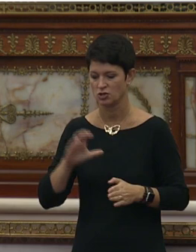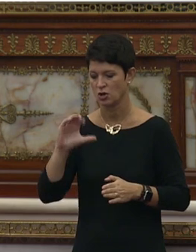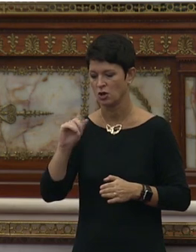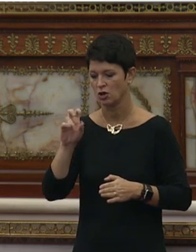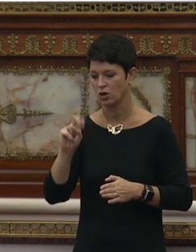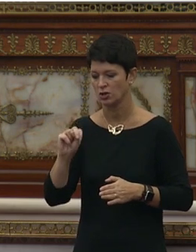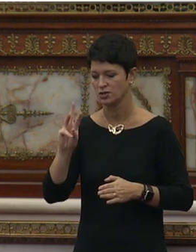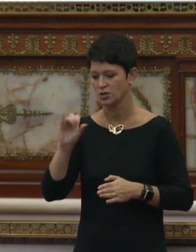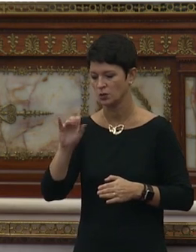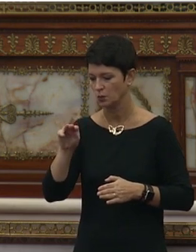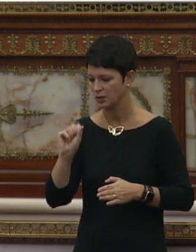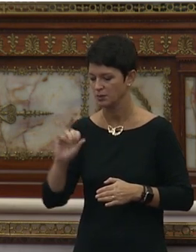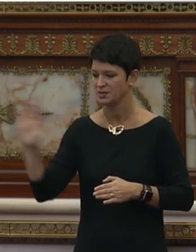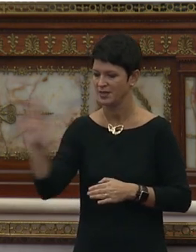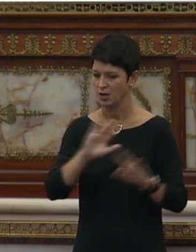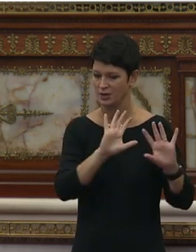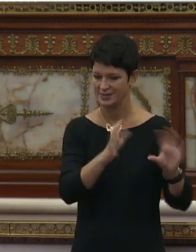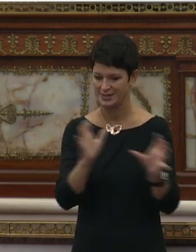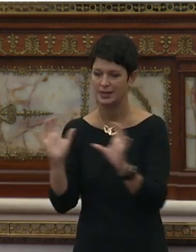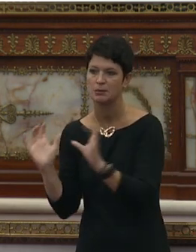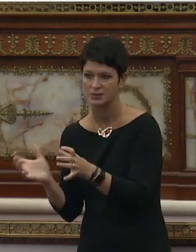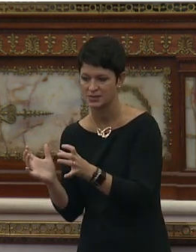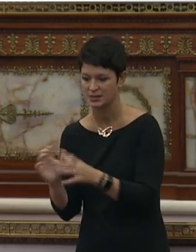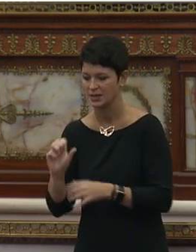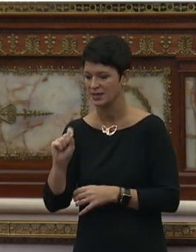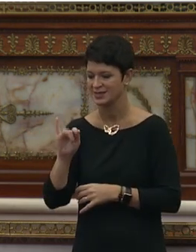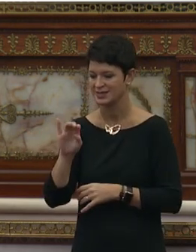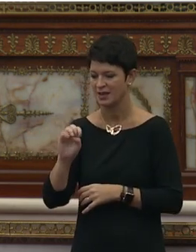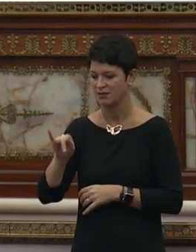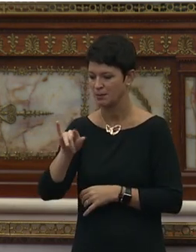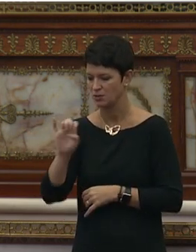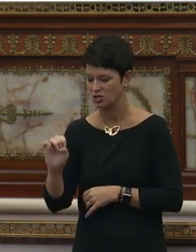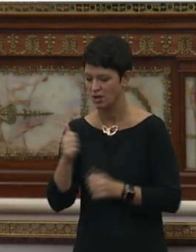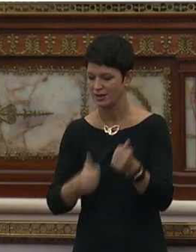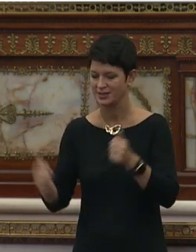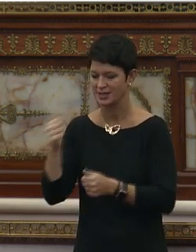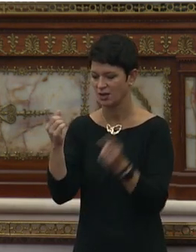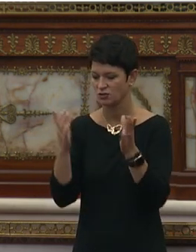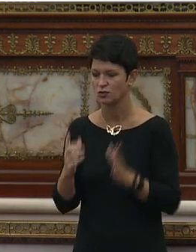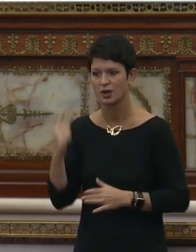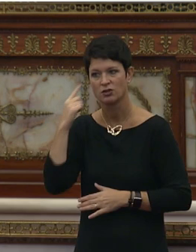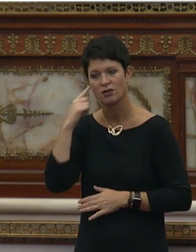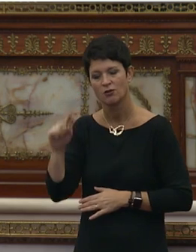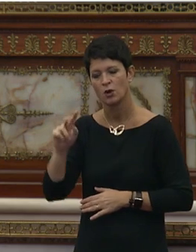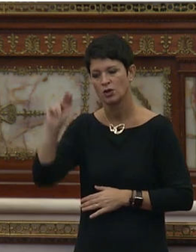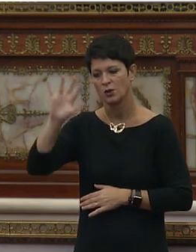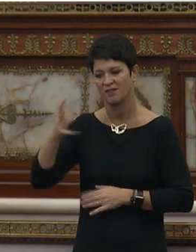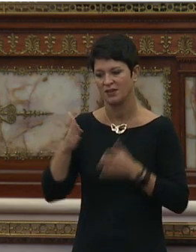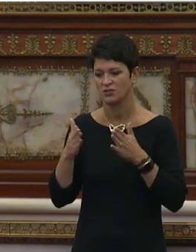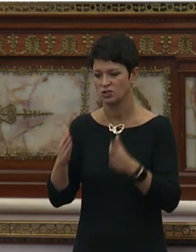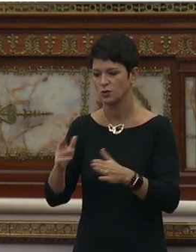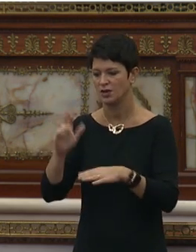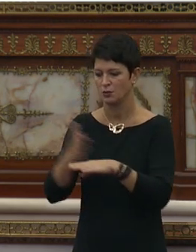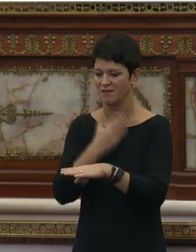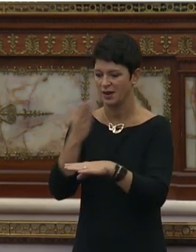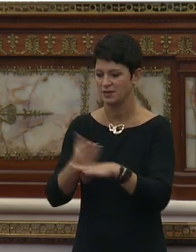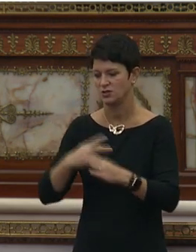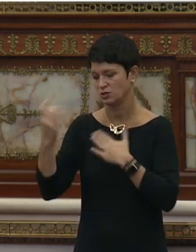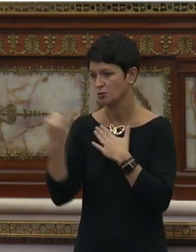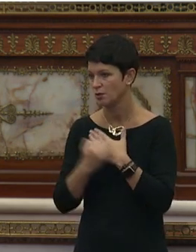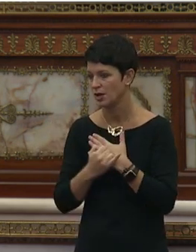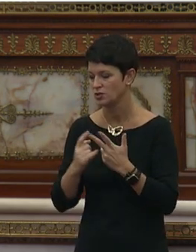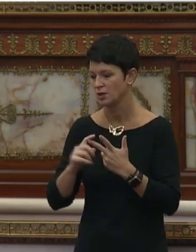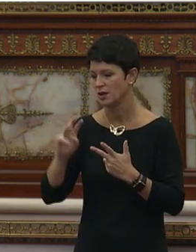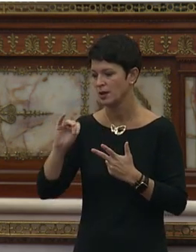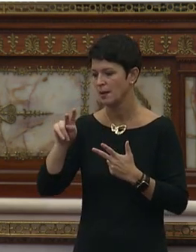Williams, their entire team, Stephanie Michelle, Executive Director of North 5th Street Revitalization Project,